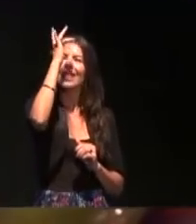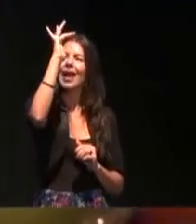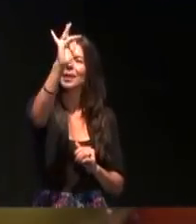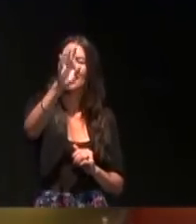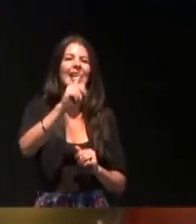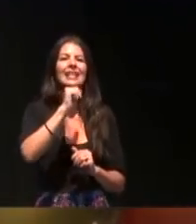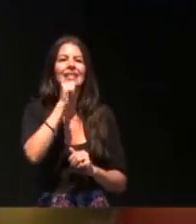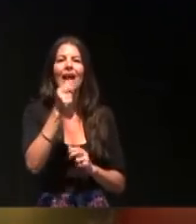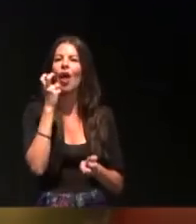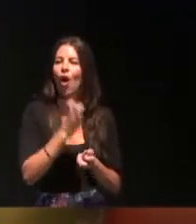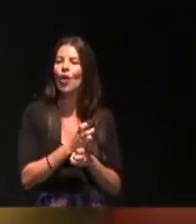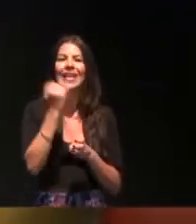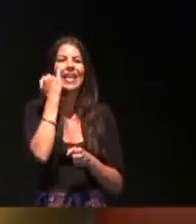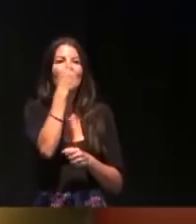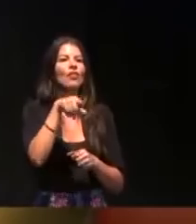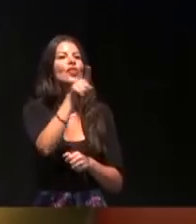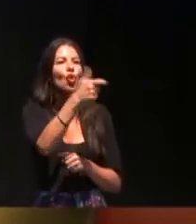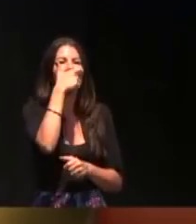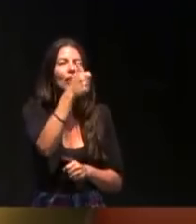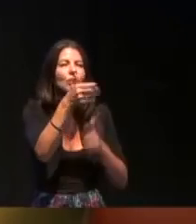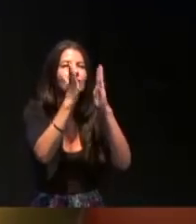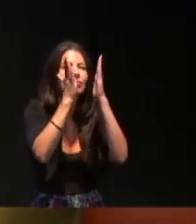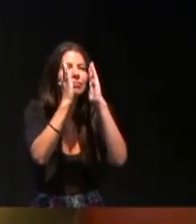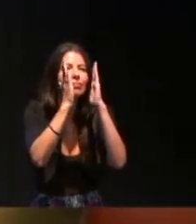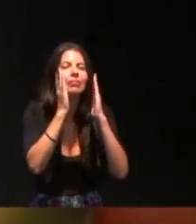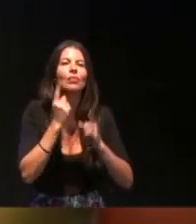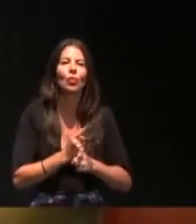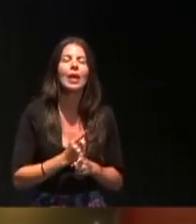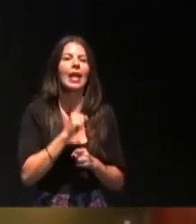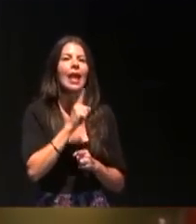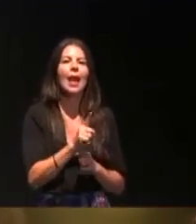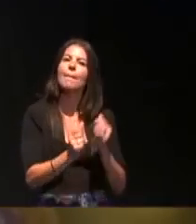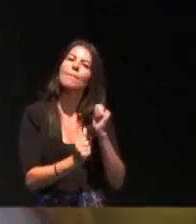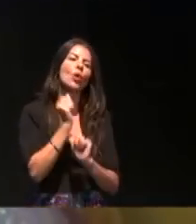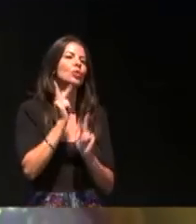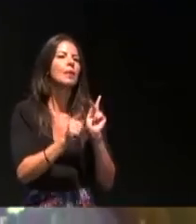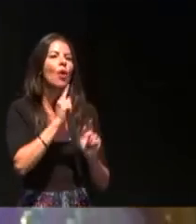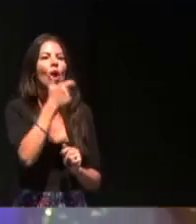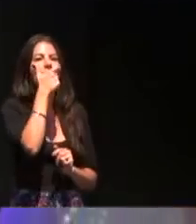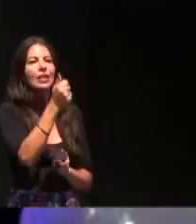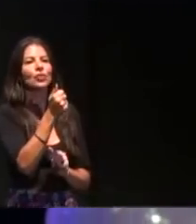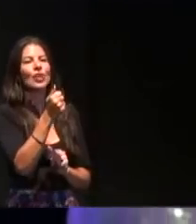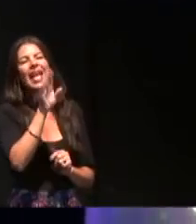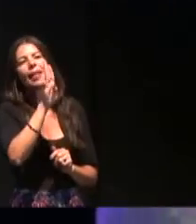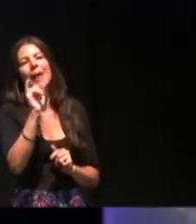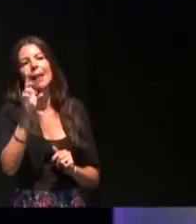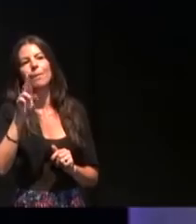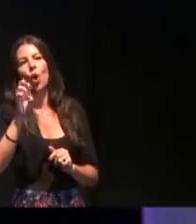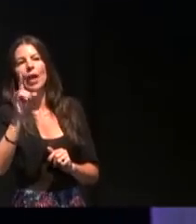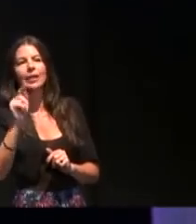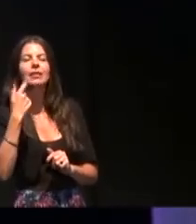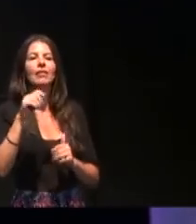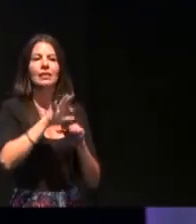is not hard if you're interested in it. And most people are interested in the byproducts of